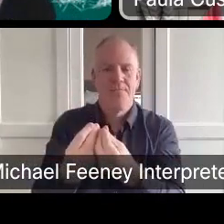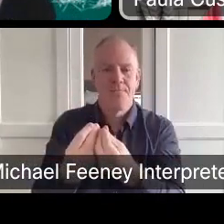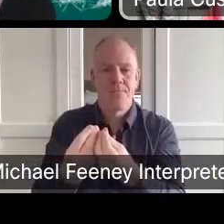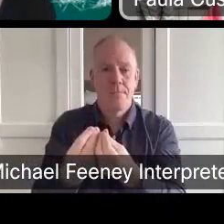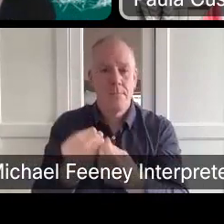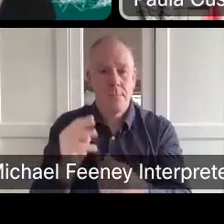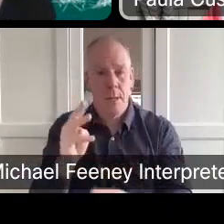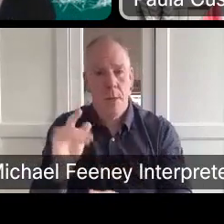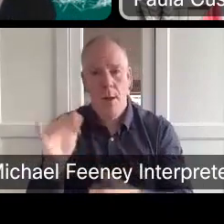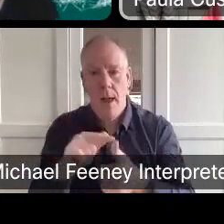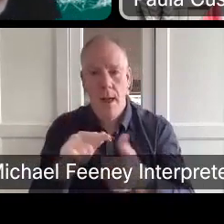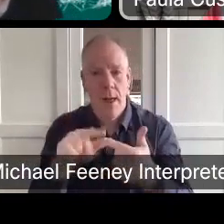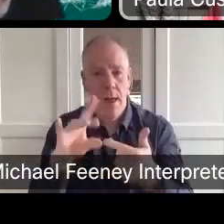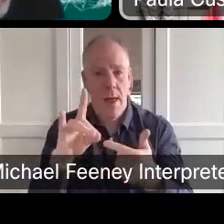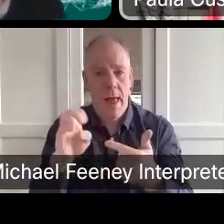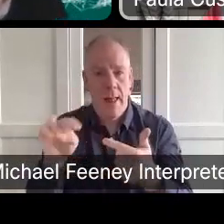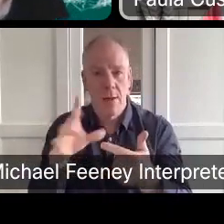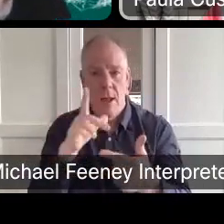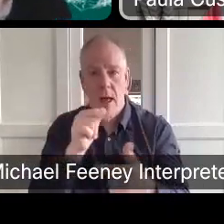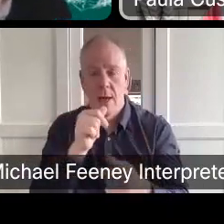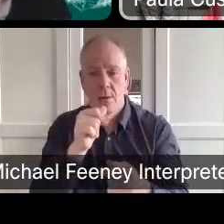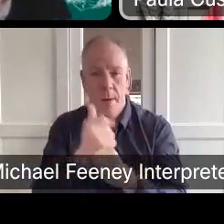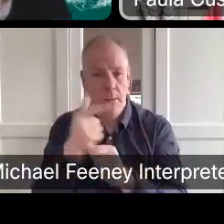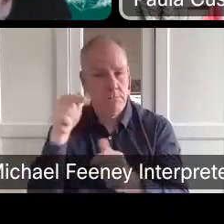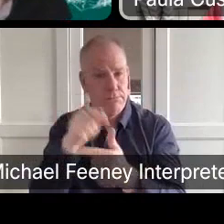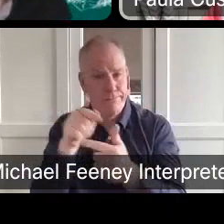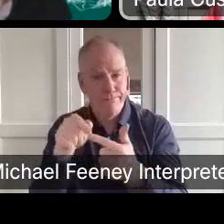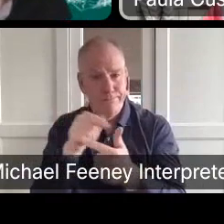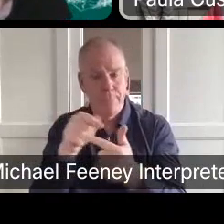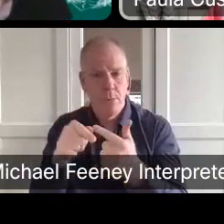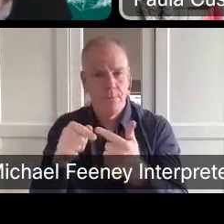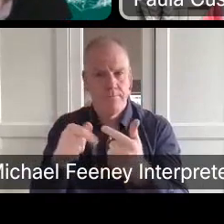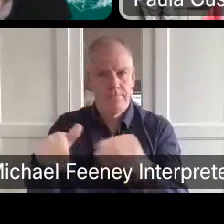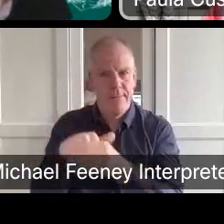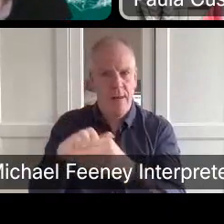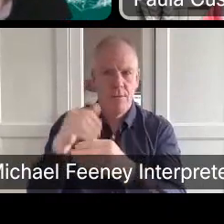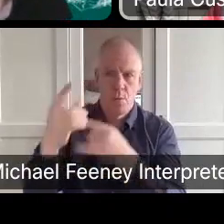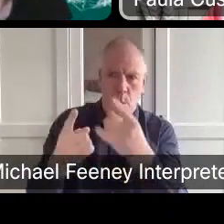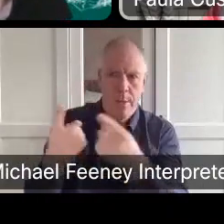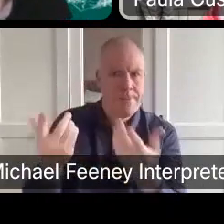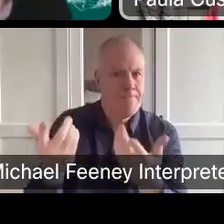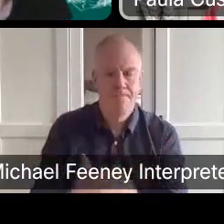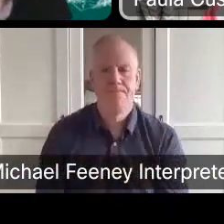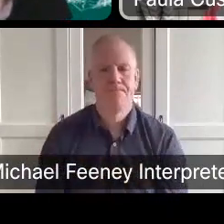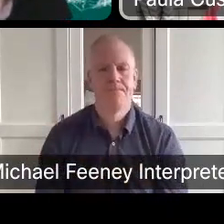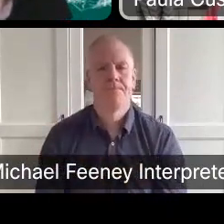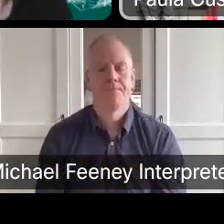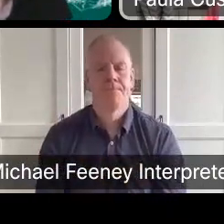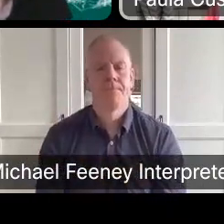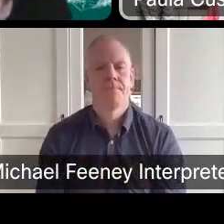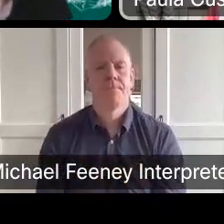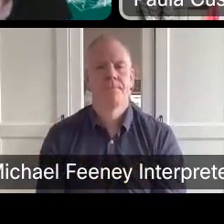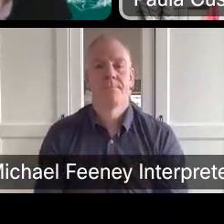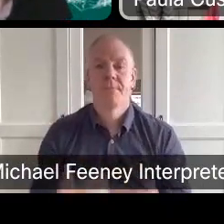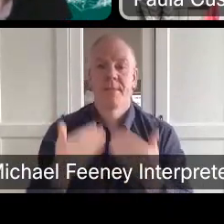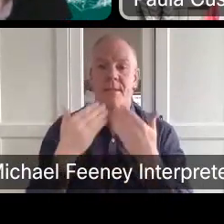or Helen, either of you might like to touch on that and how this is, you know, working in that space. Yeah, thanks for